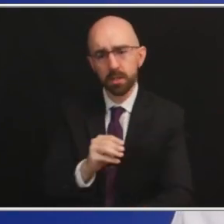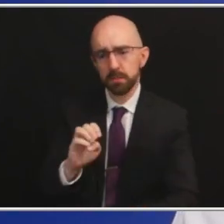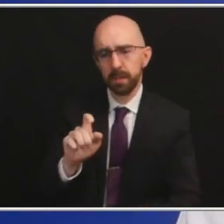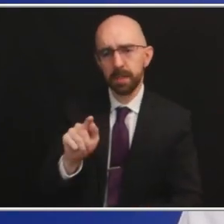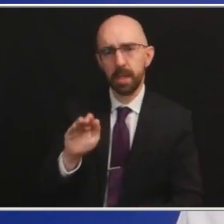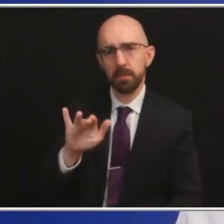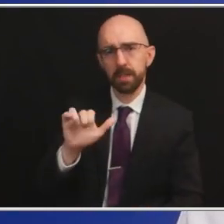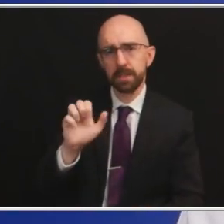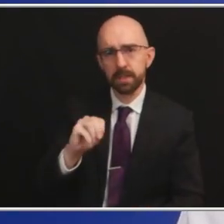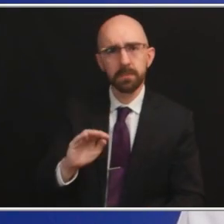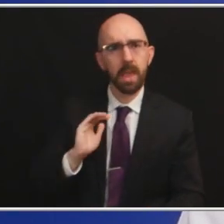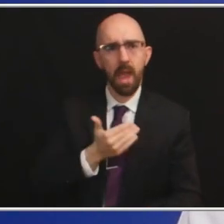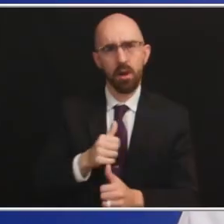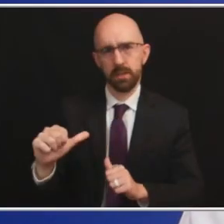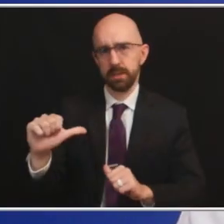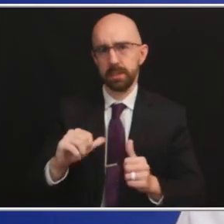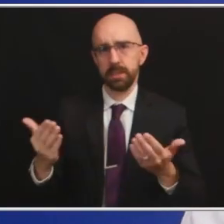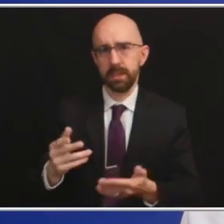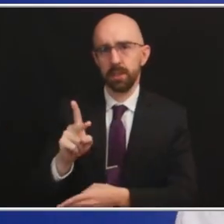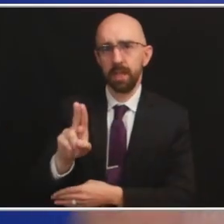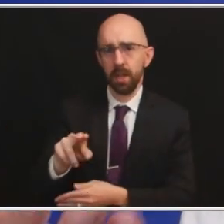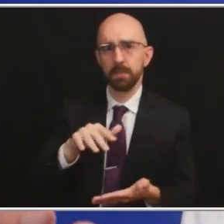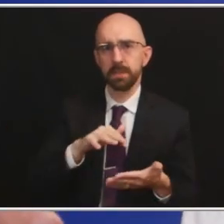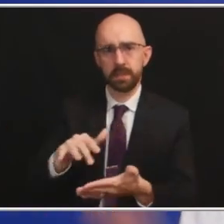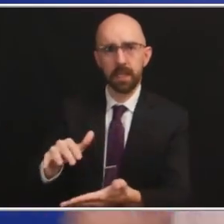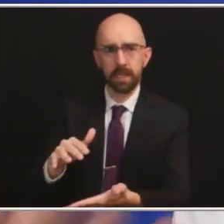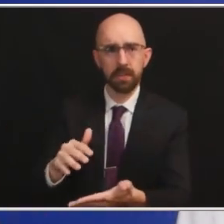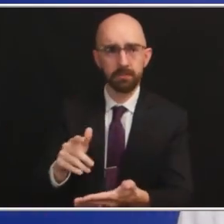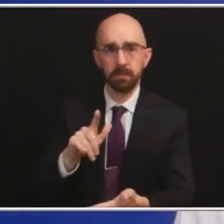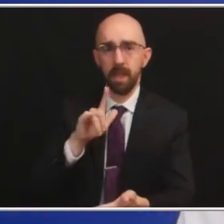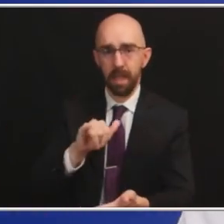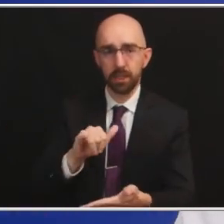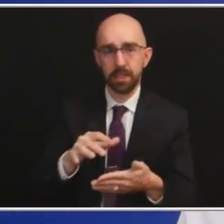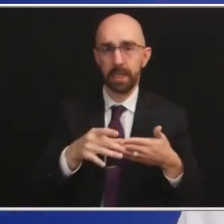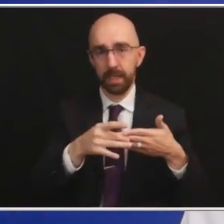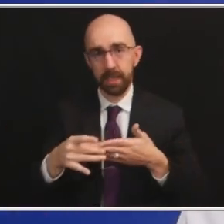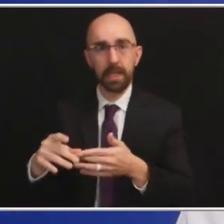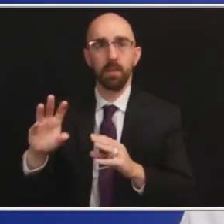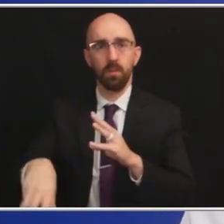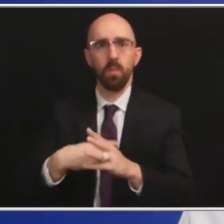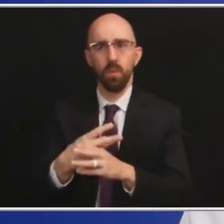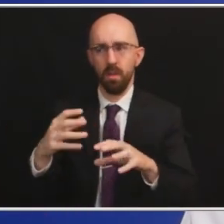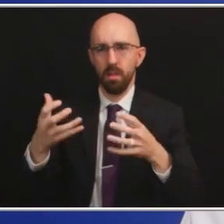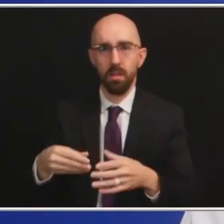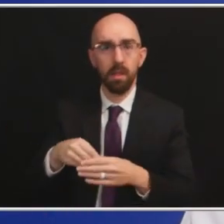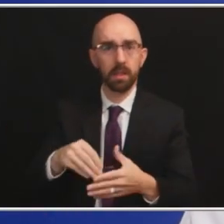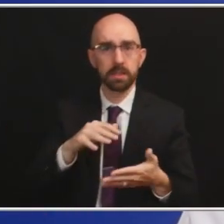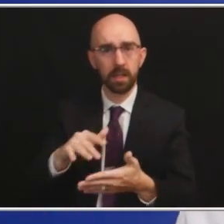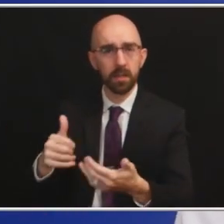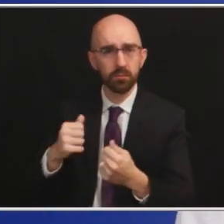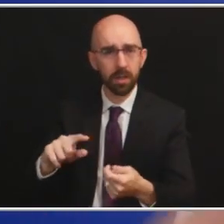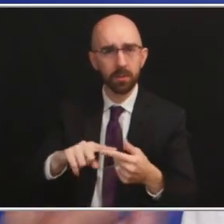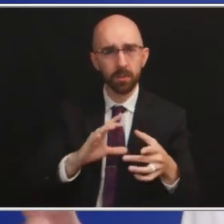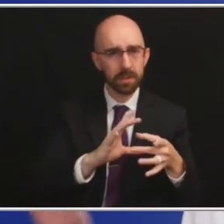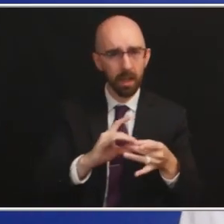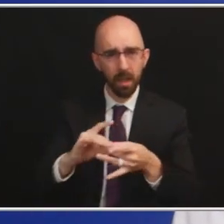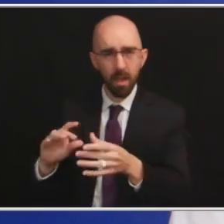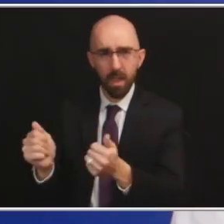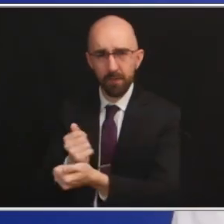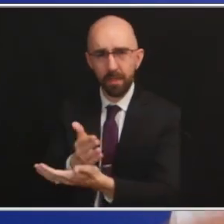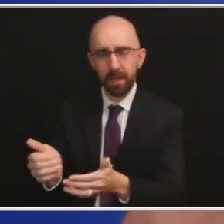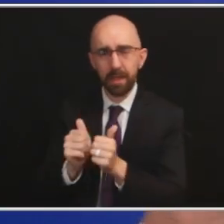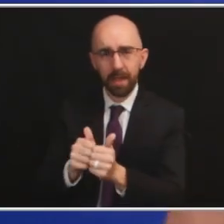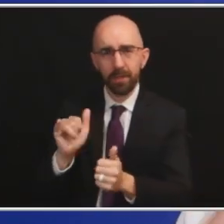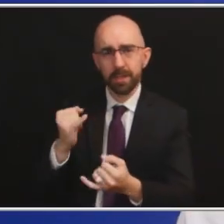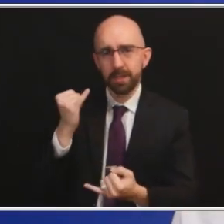that our scientists here at KU have been studying and actually leading the world in studying, trying to tie together these ideas